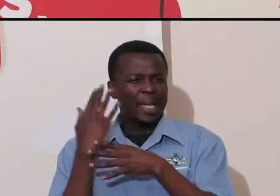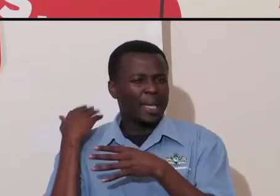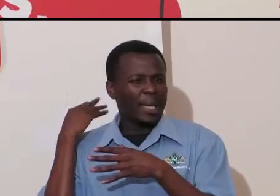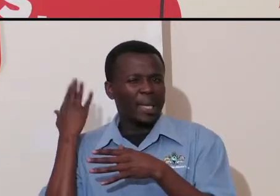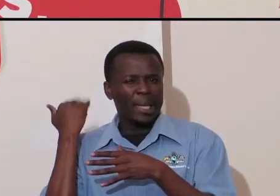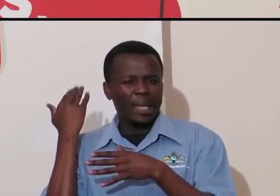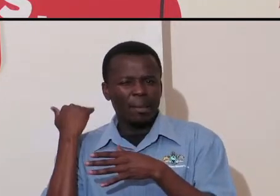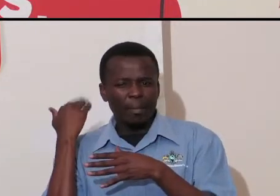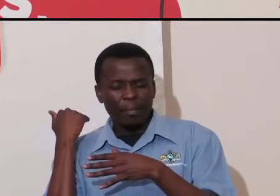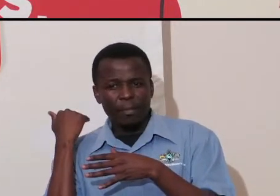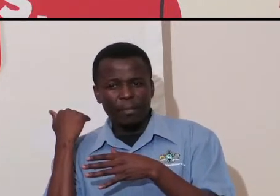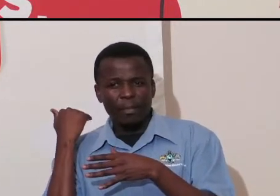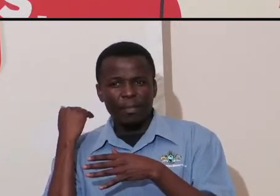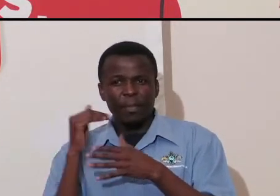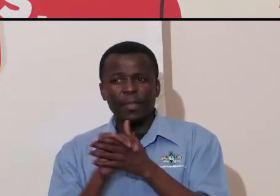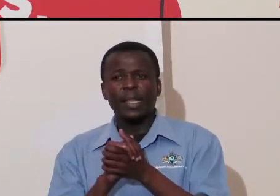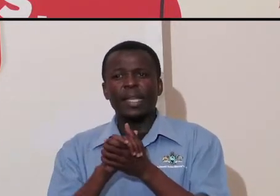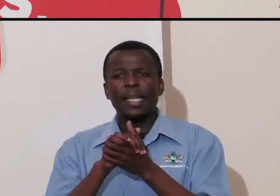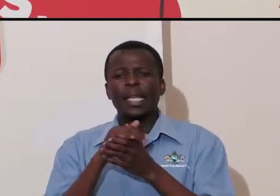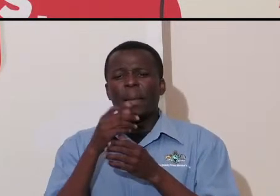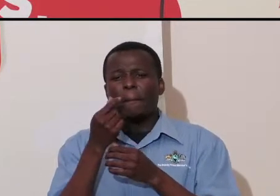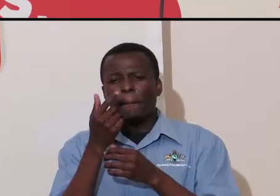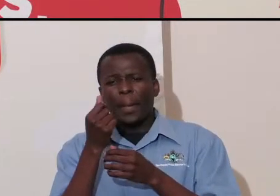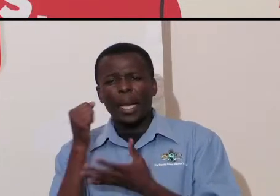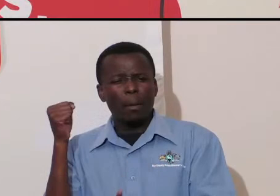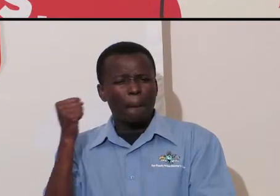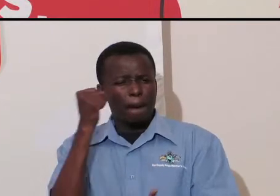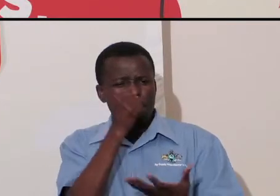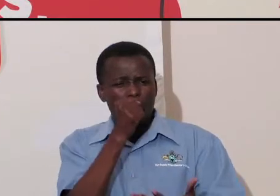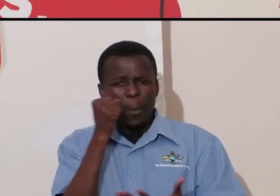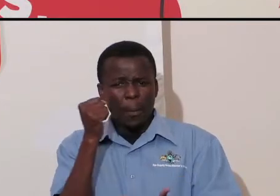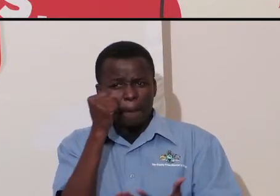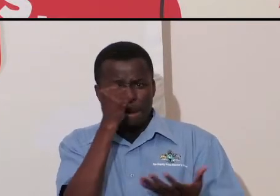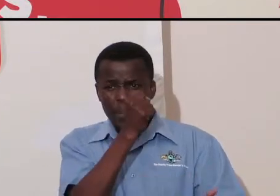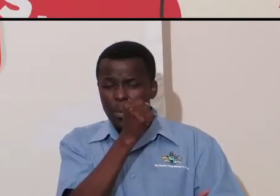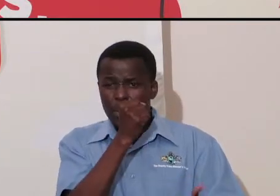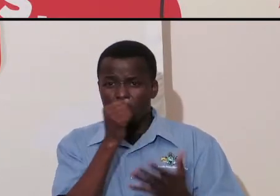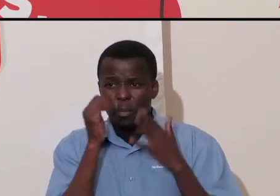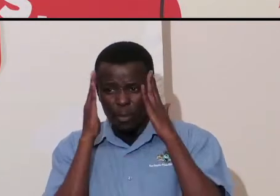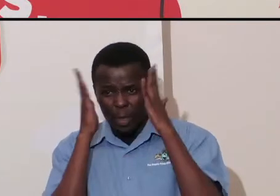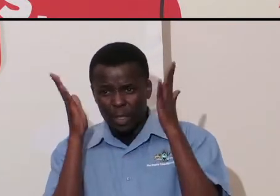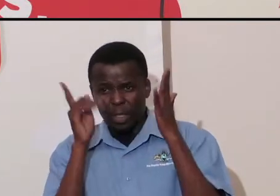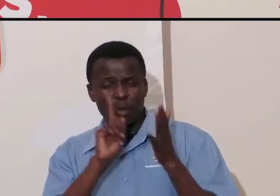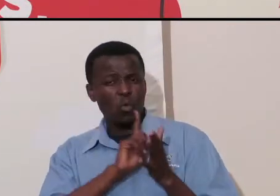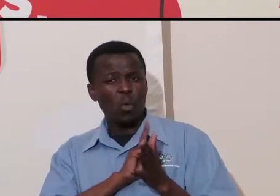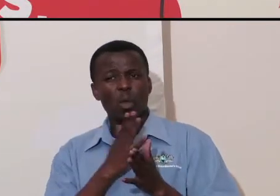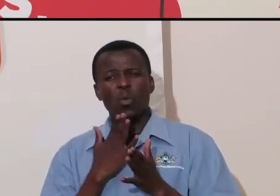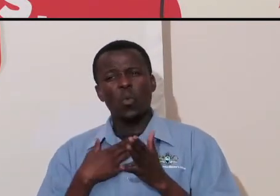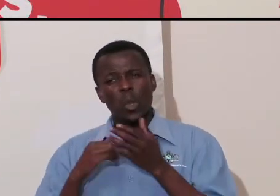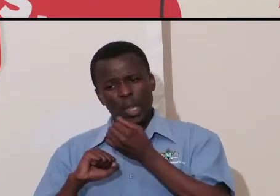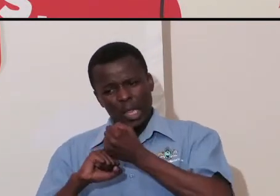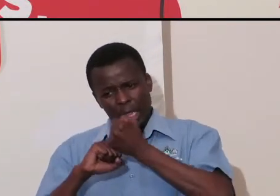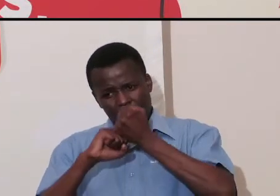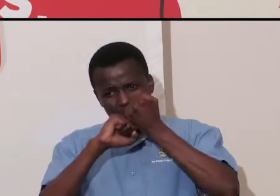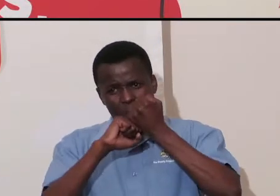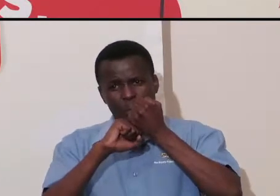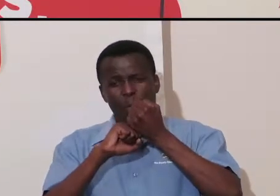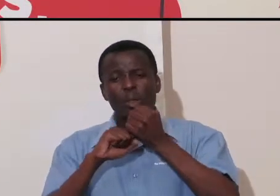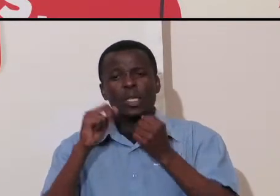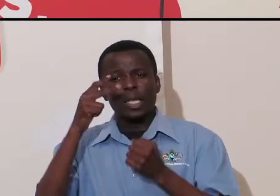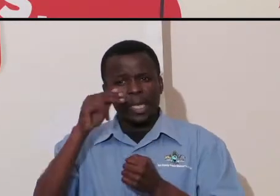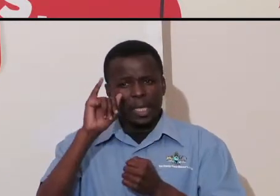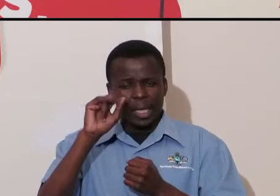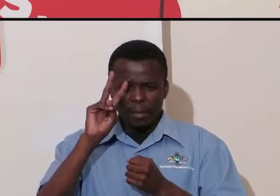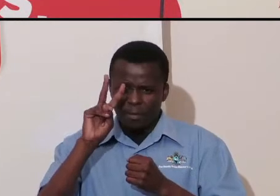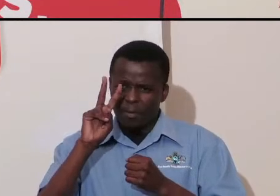been invested by the United States to support the achievements in HIV and AIDS, and I think the results are